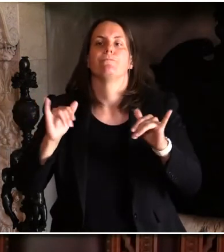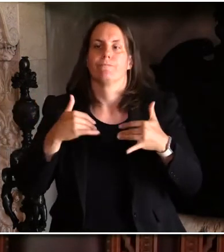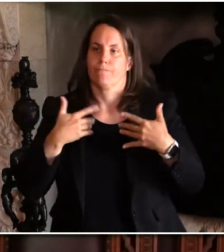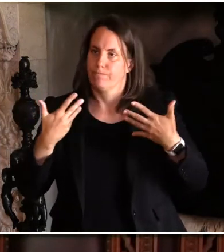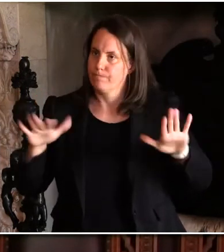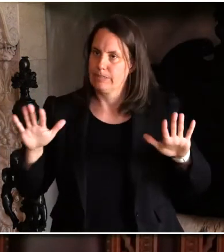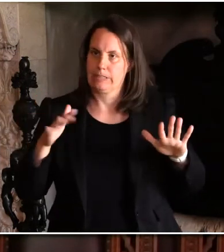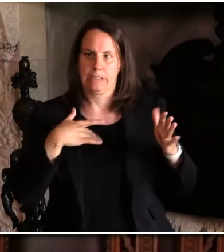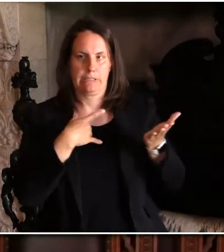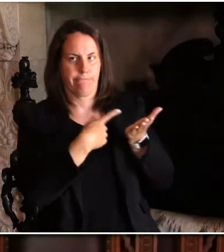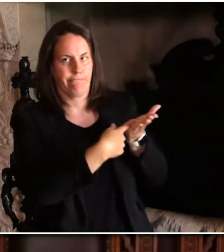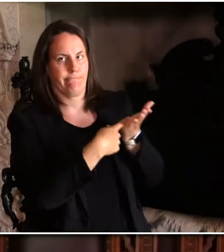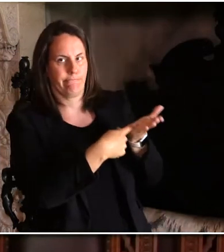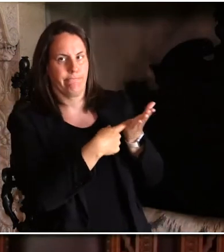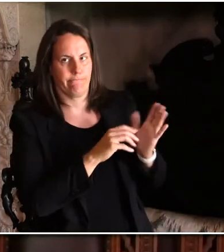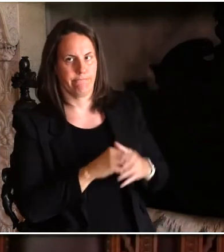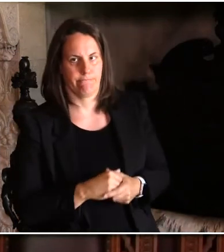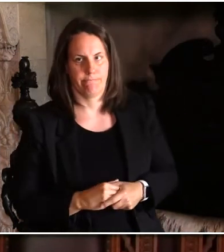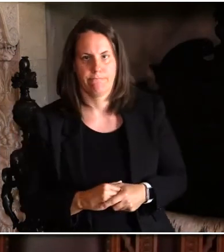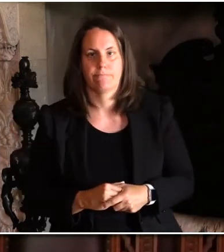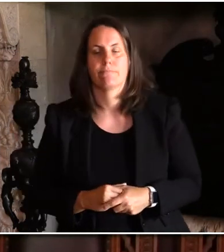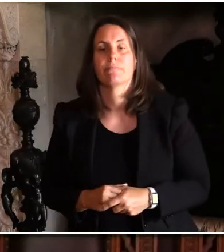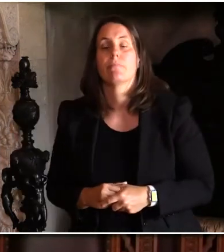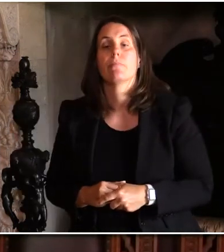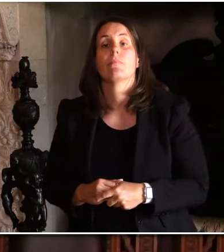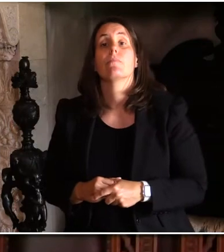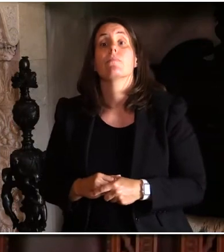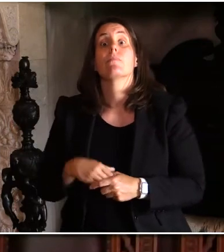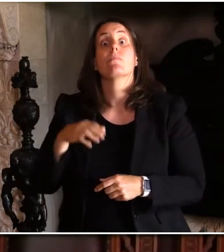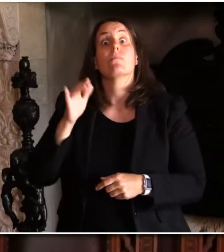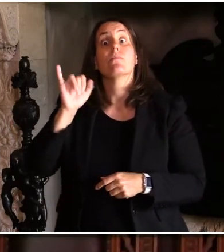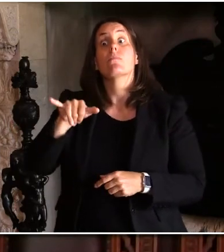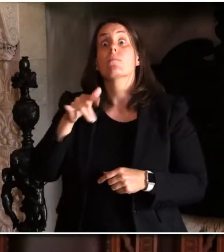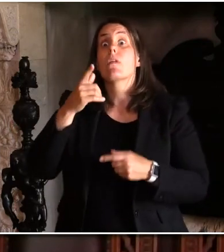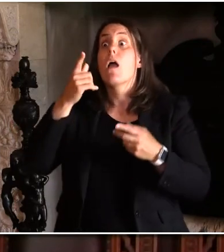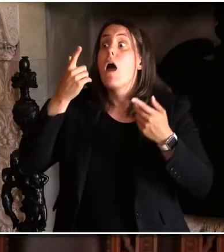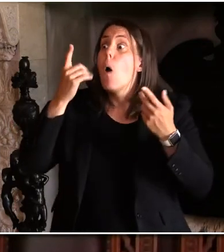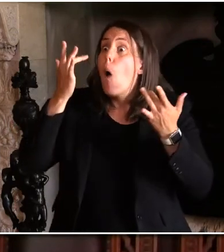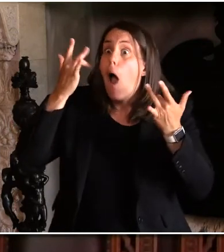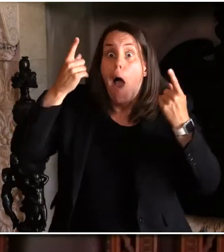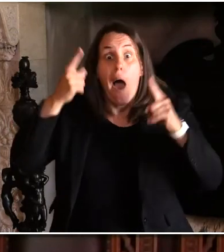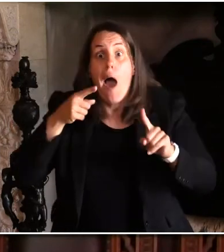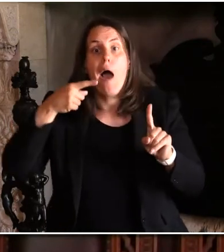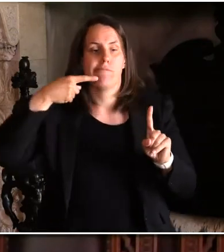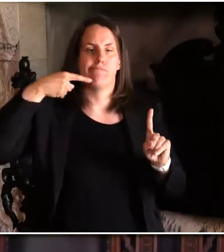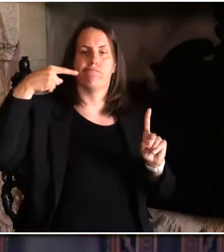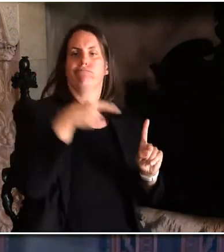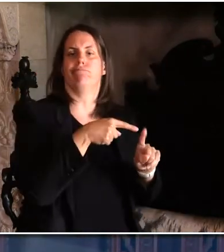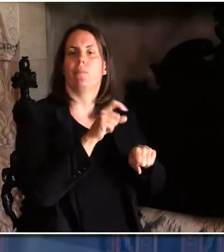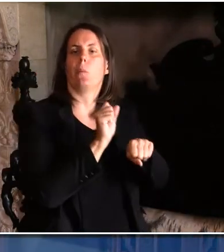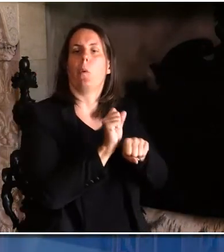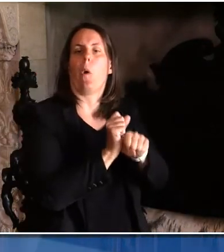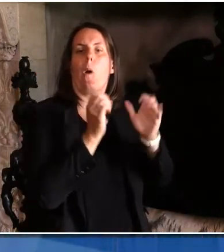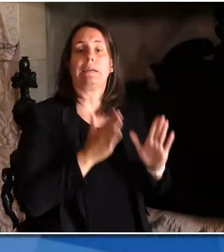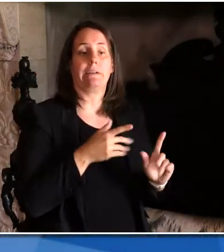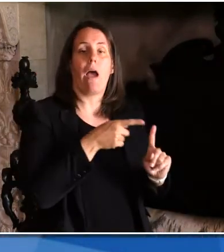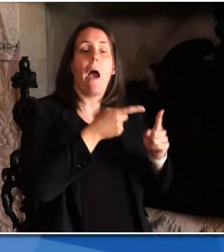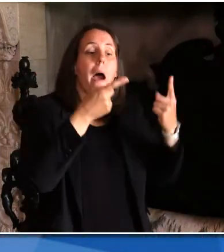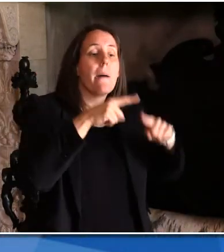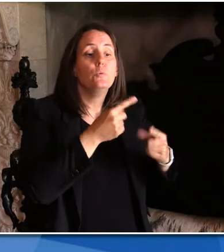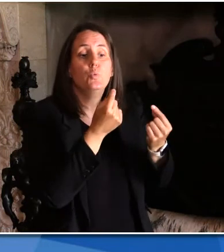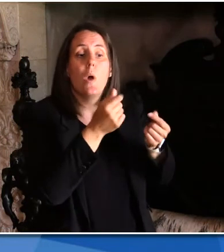issue, and discipline measures are being handled internally. Thank you, Todd. Now to Karen Parker